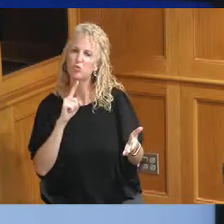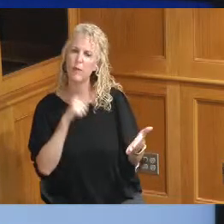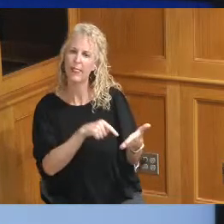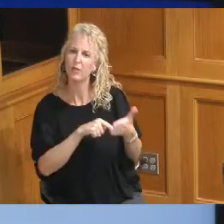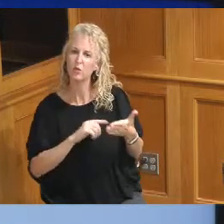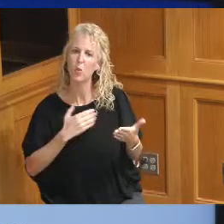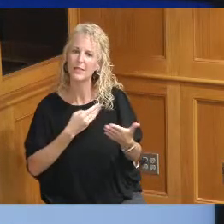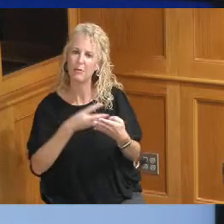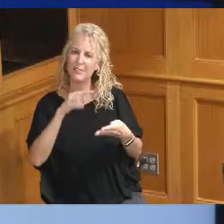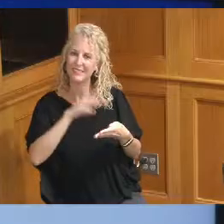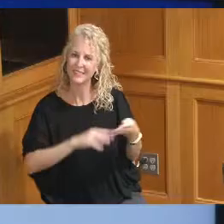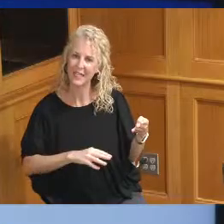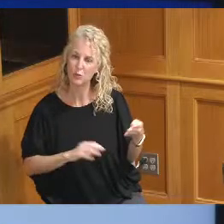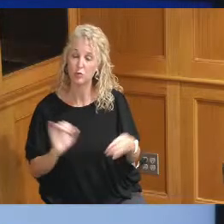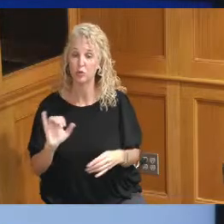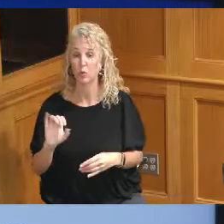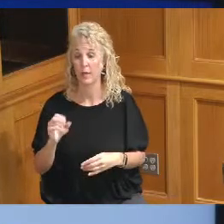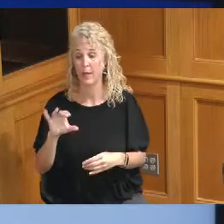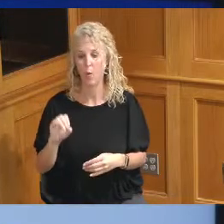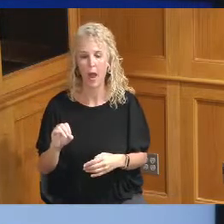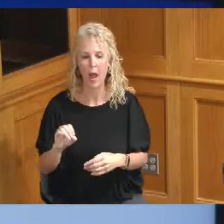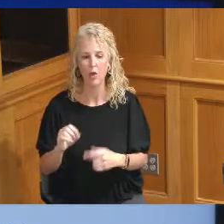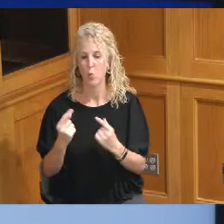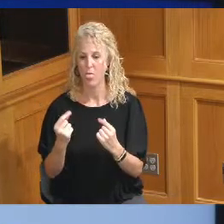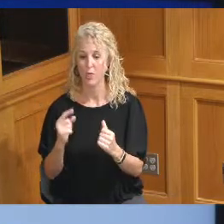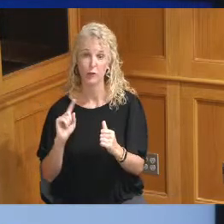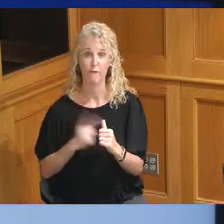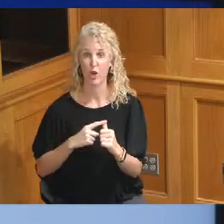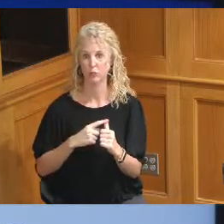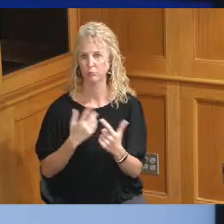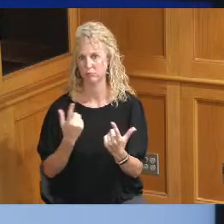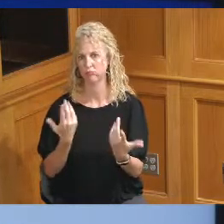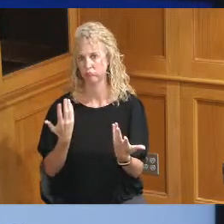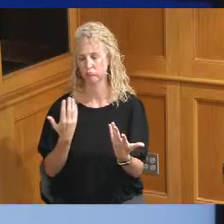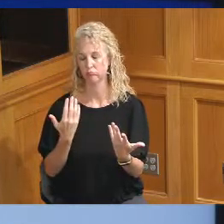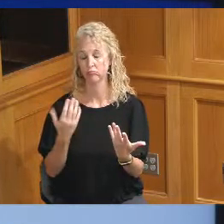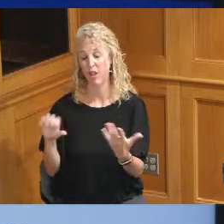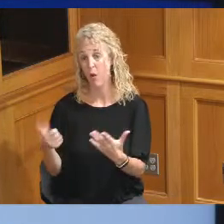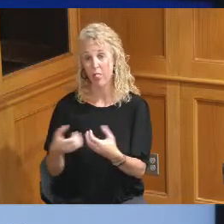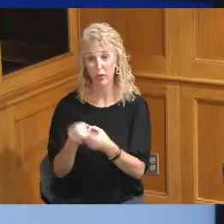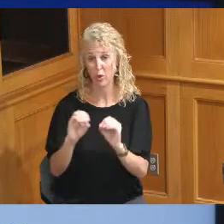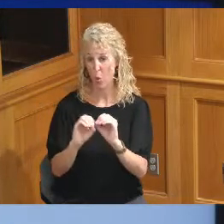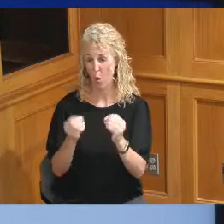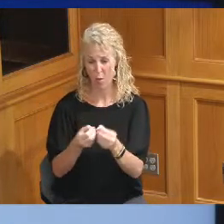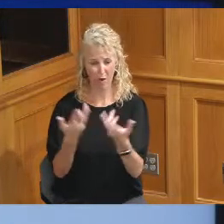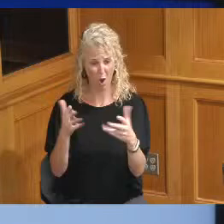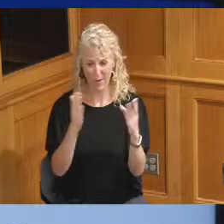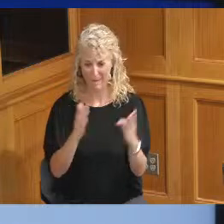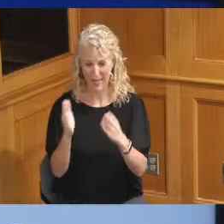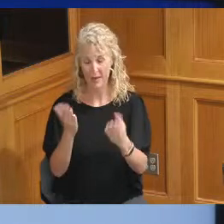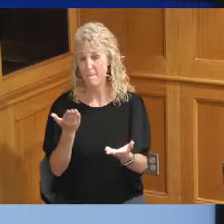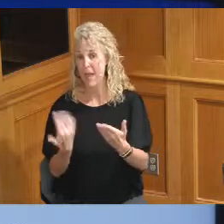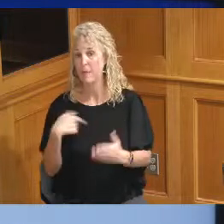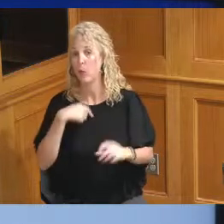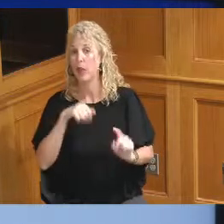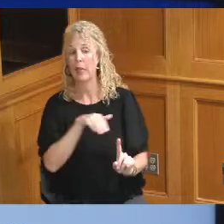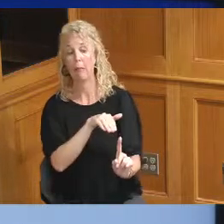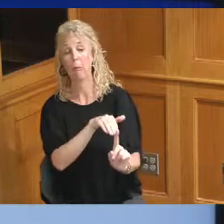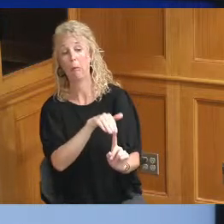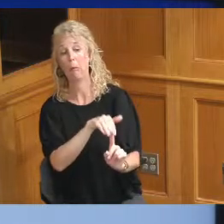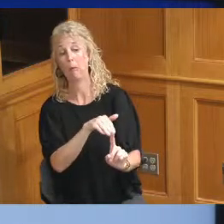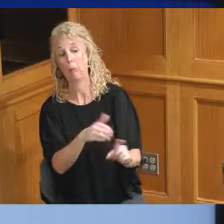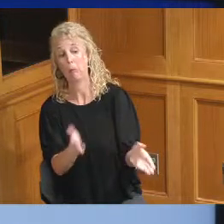what we want to look for to highlight in particular months. And as organizations are already planning events, to maybe nudge them and, hey, this is a